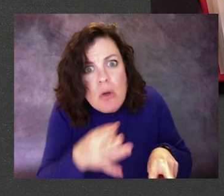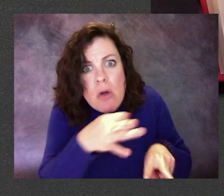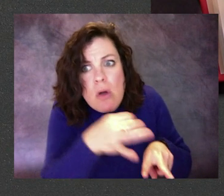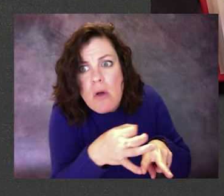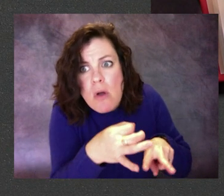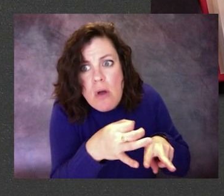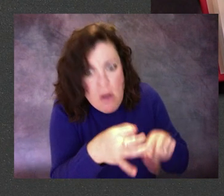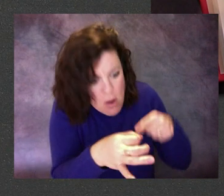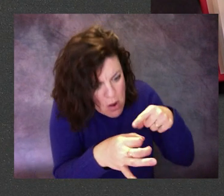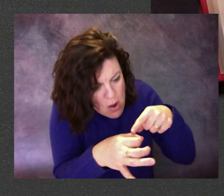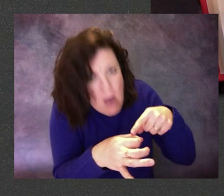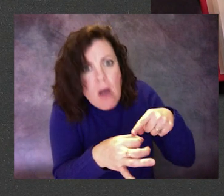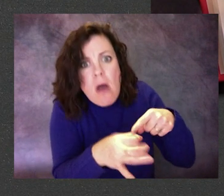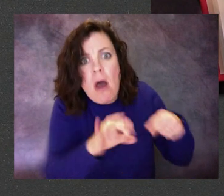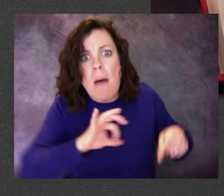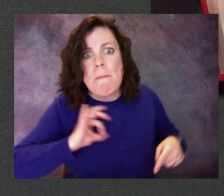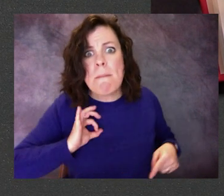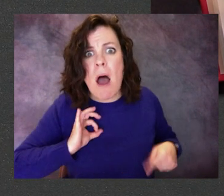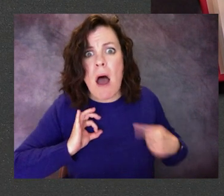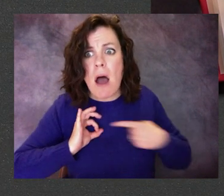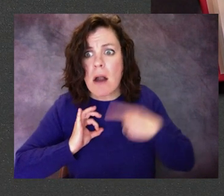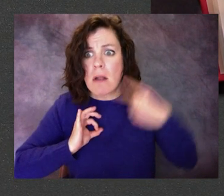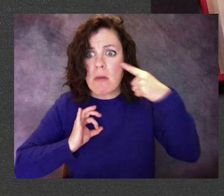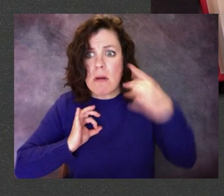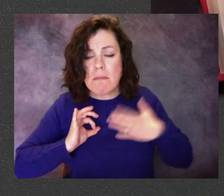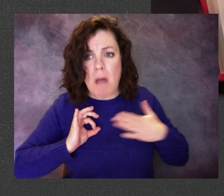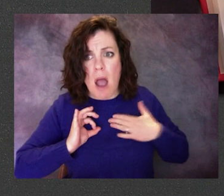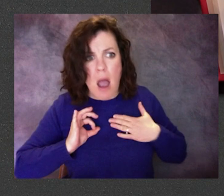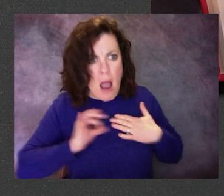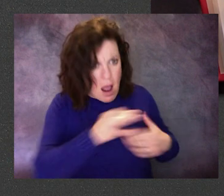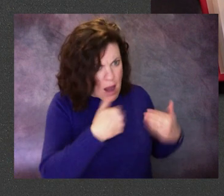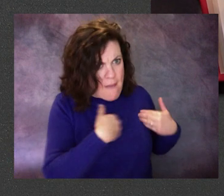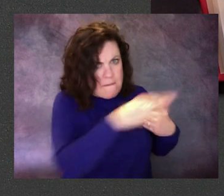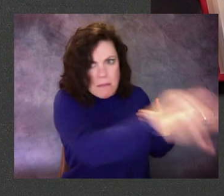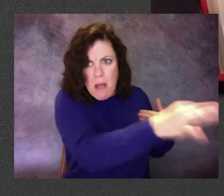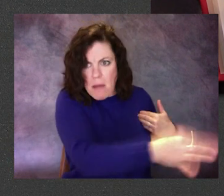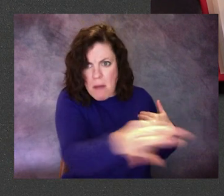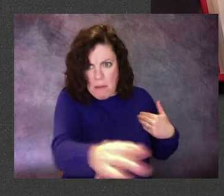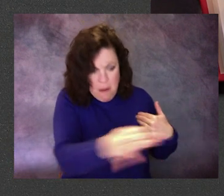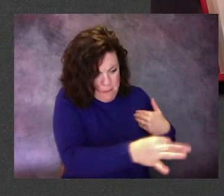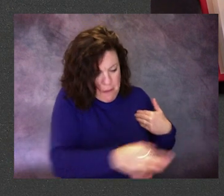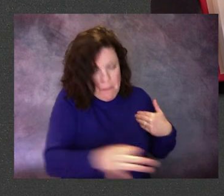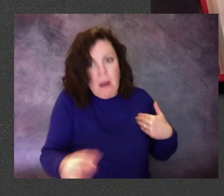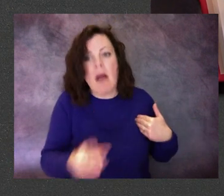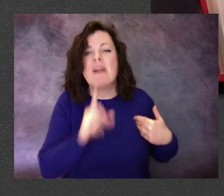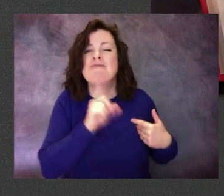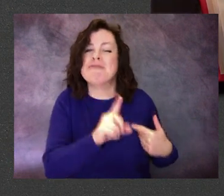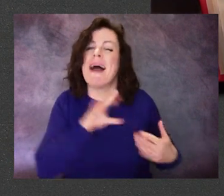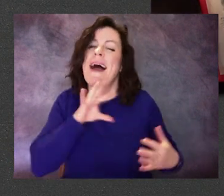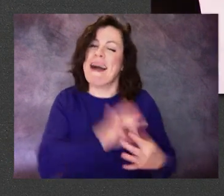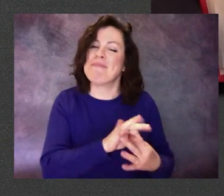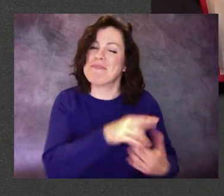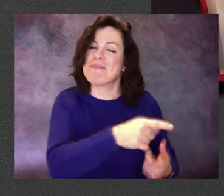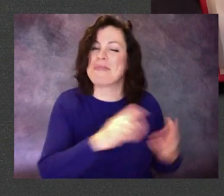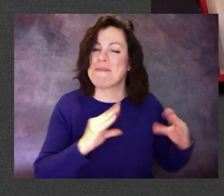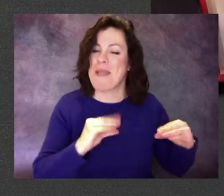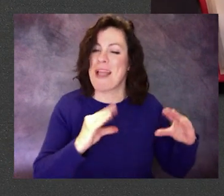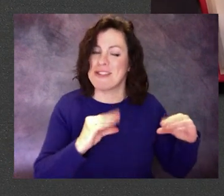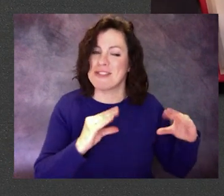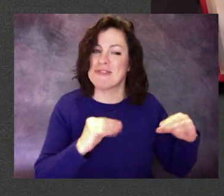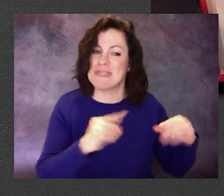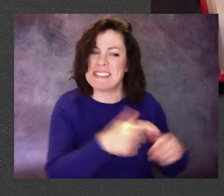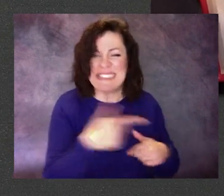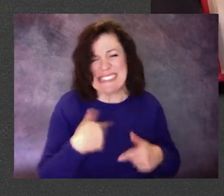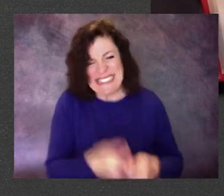here's my button, he cried, and he tried to pick it up. But like all the other buttons on the mattress, it was tied down tight.